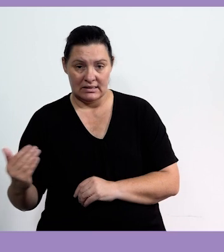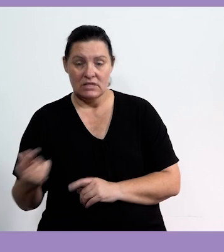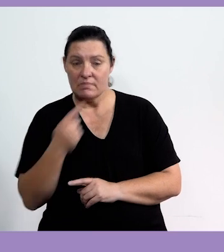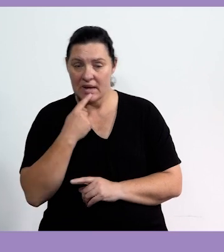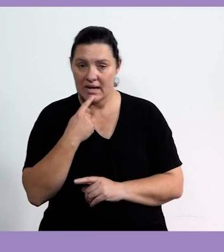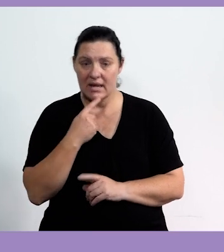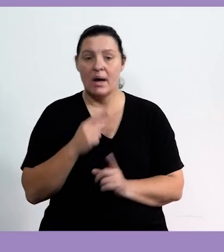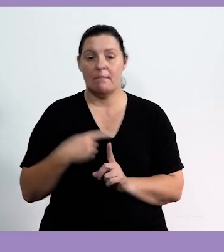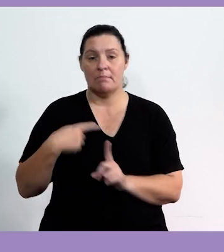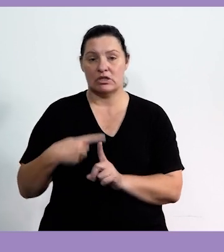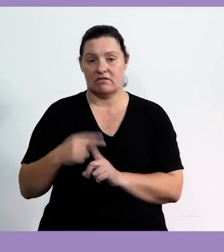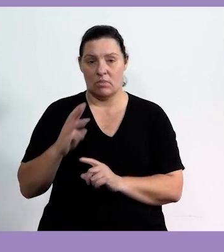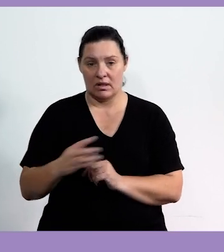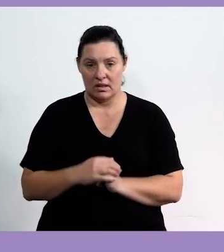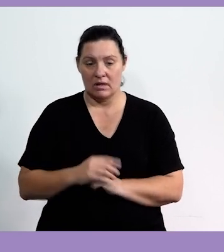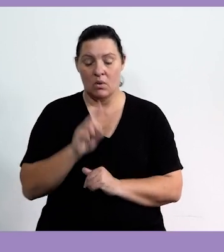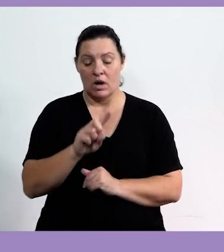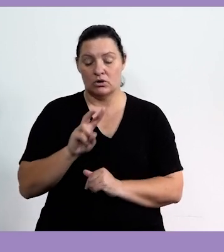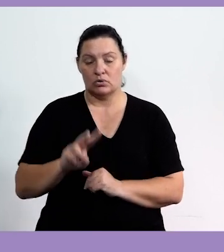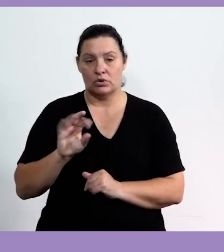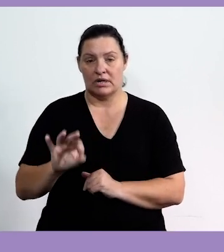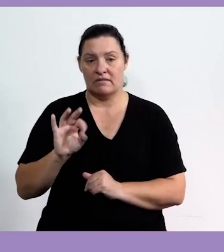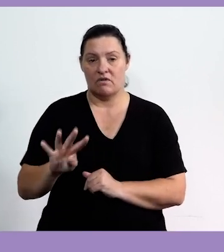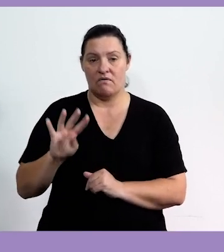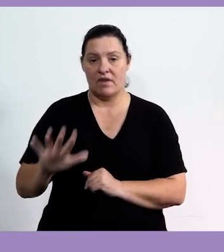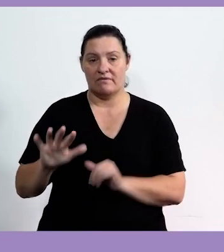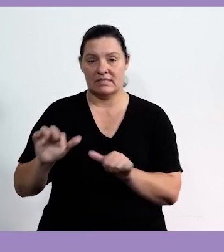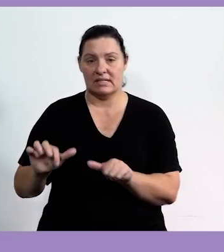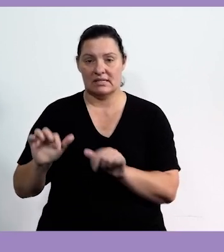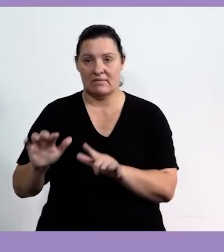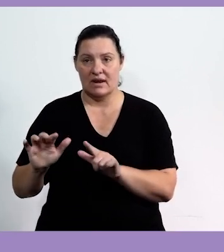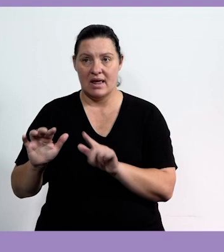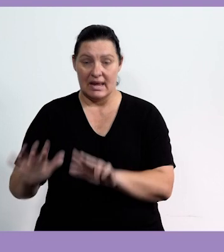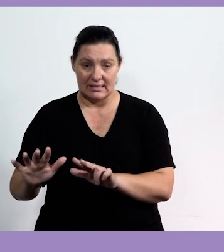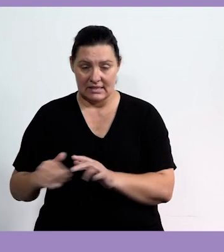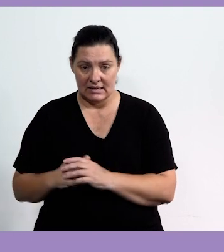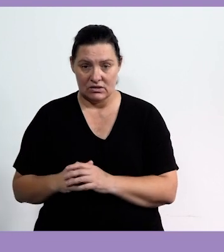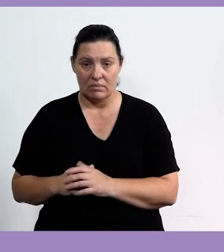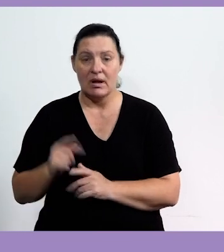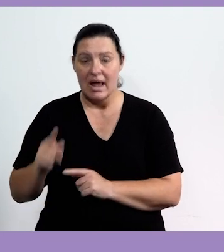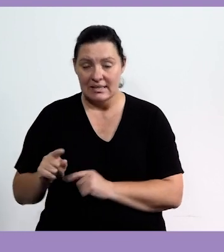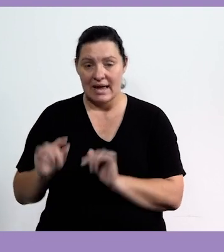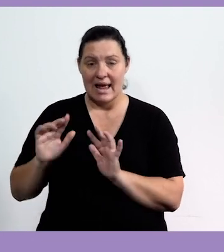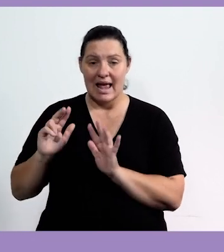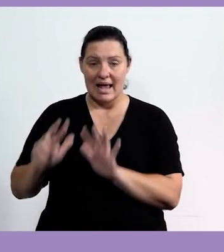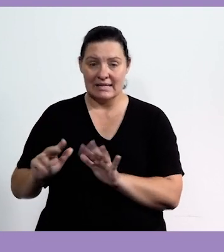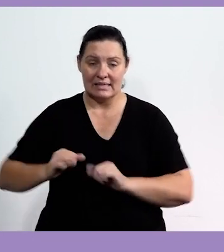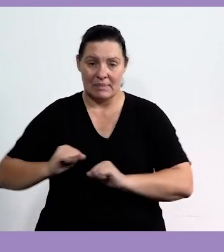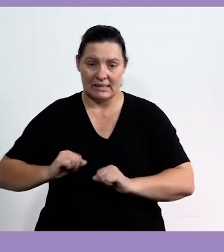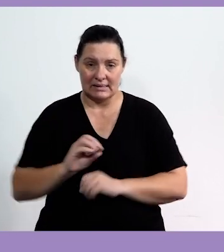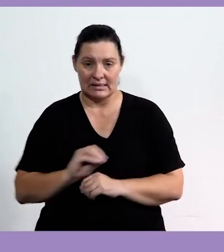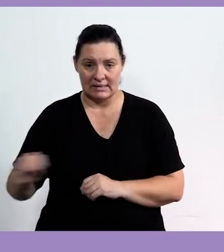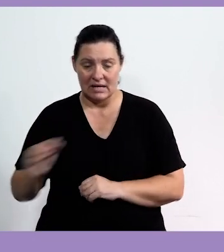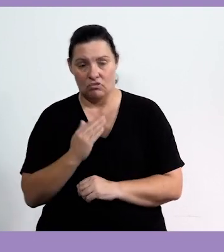So we know that our exponent is going to be positive. 1, 2, 3, 4, 5, 6, 7, 8. Those are